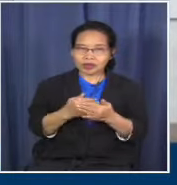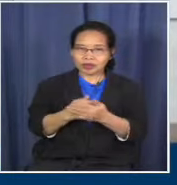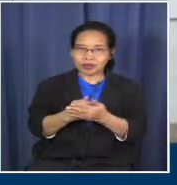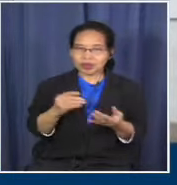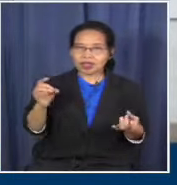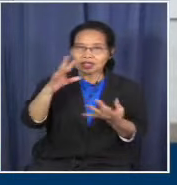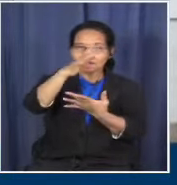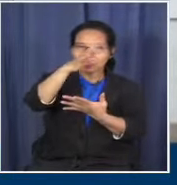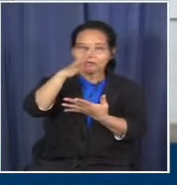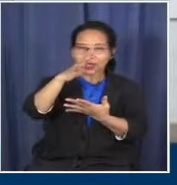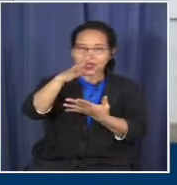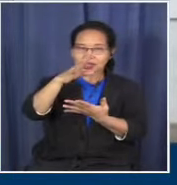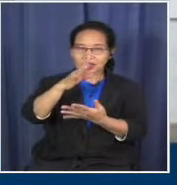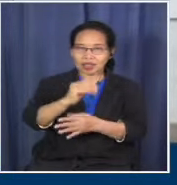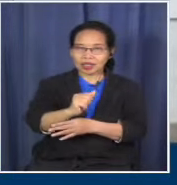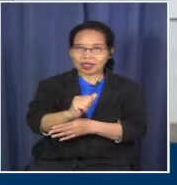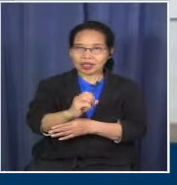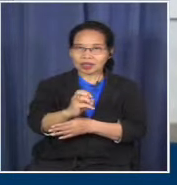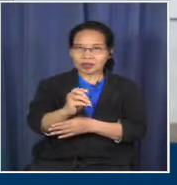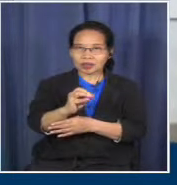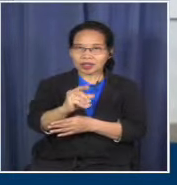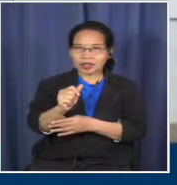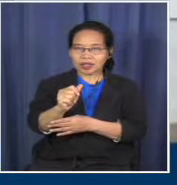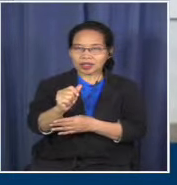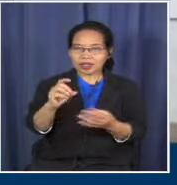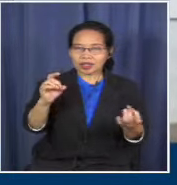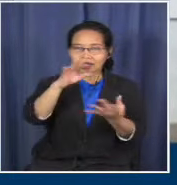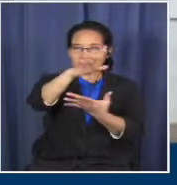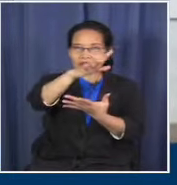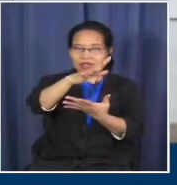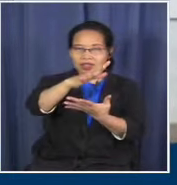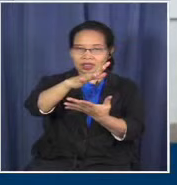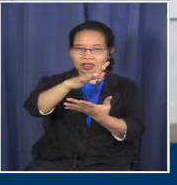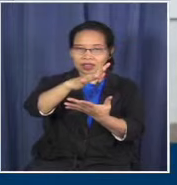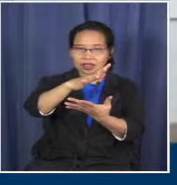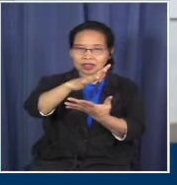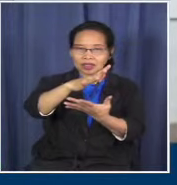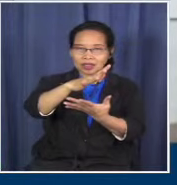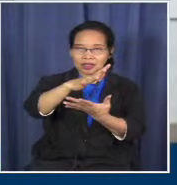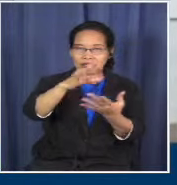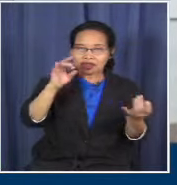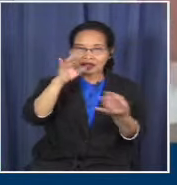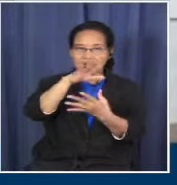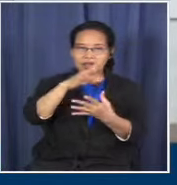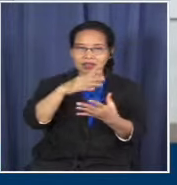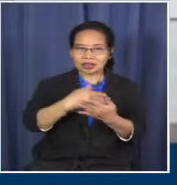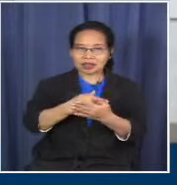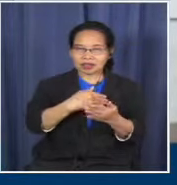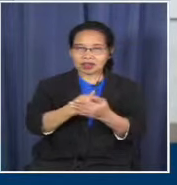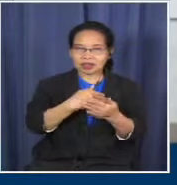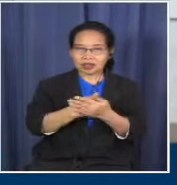galaxy, or the nearest galaxy to us, the Andromeda galaxy,